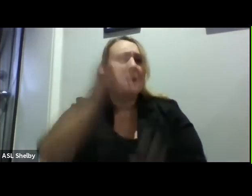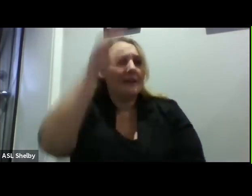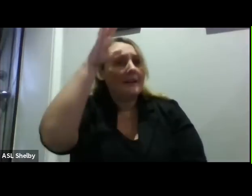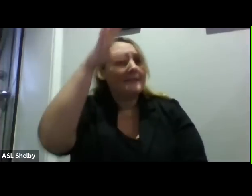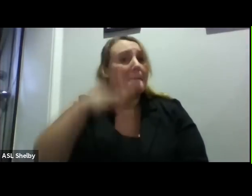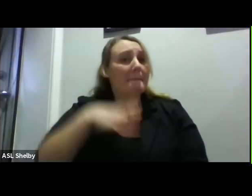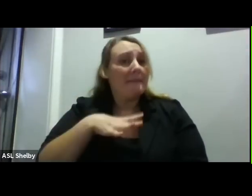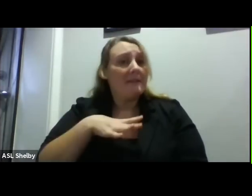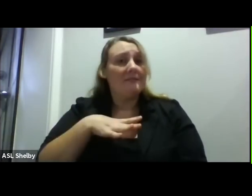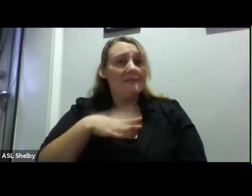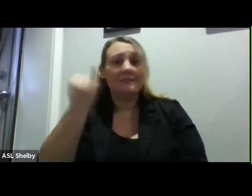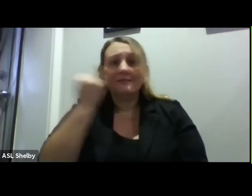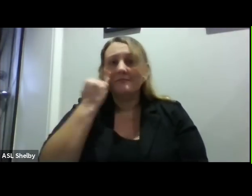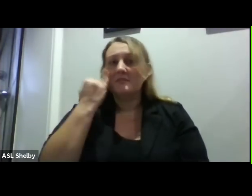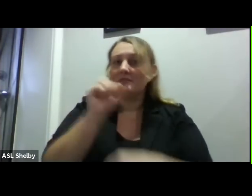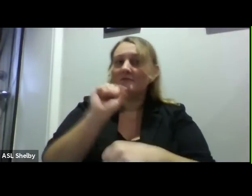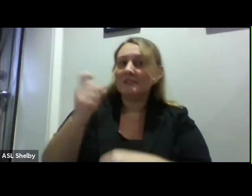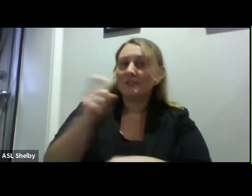hearing my voice,